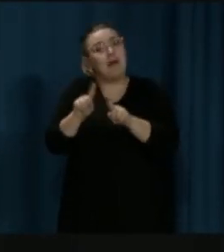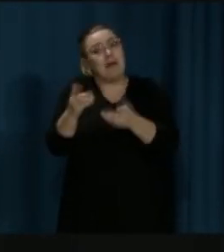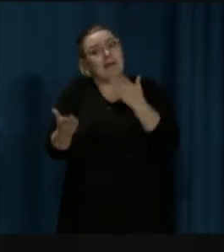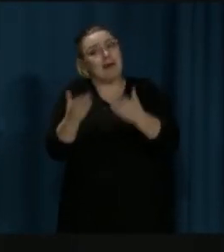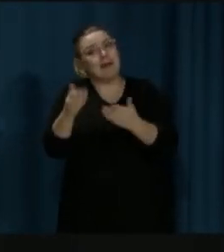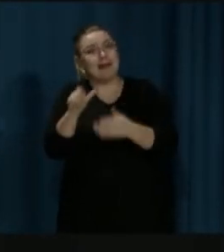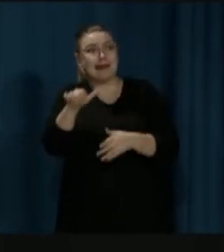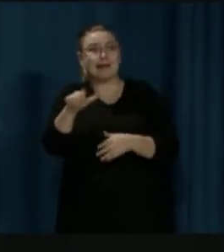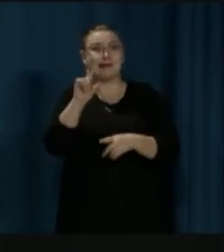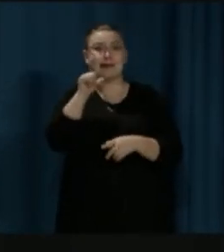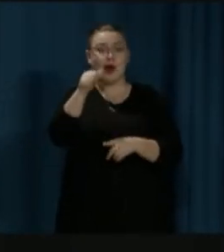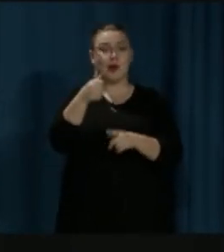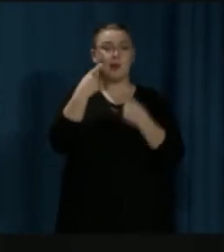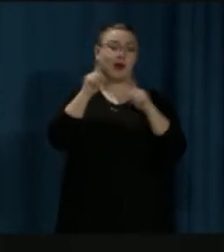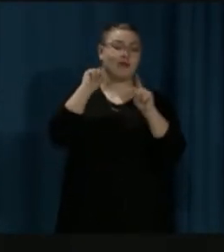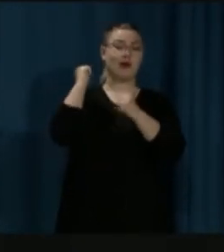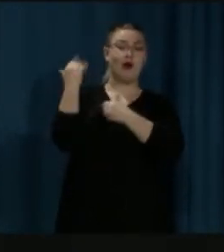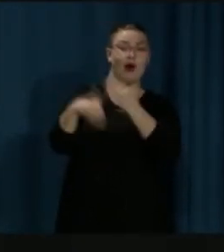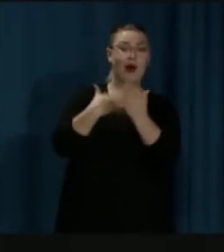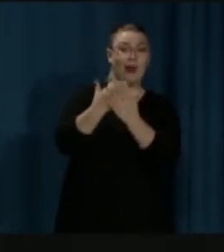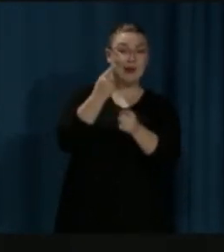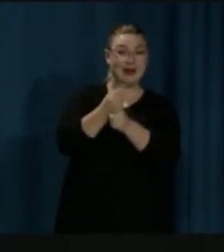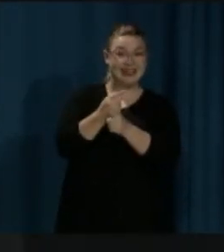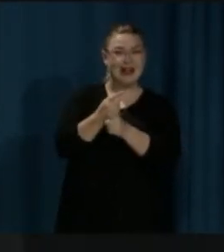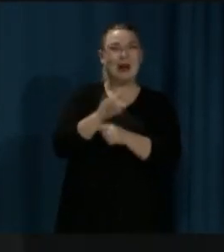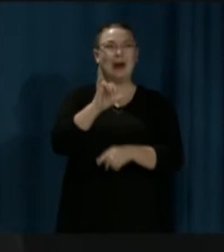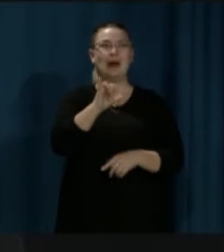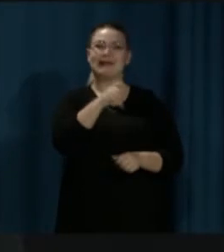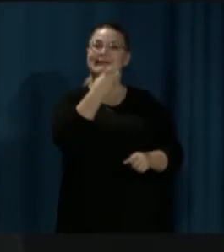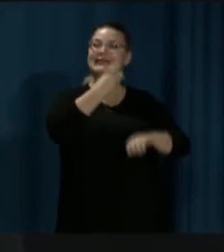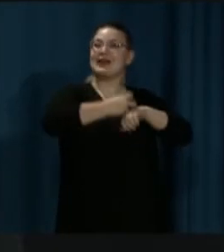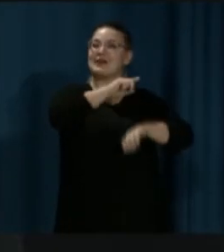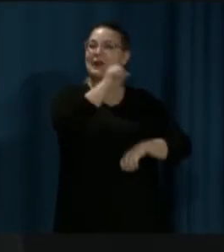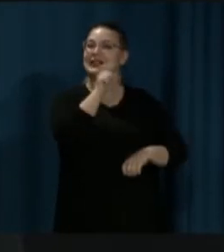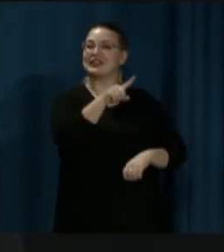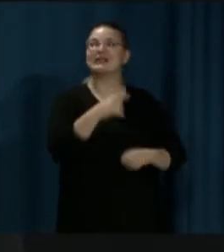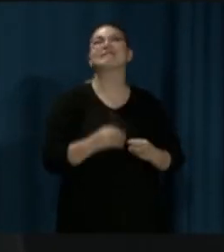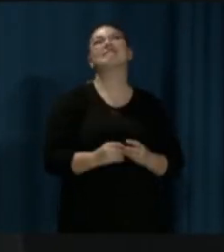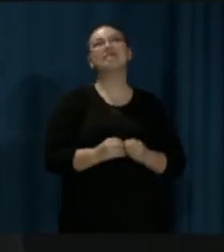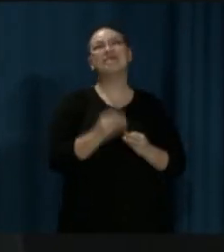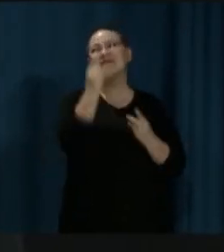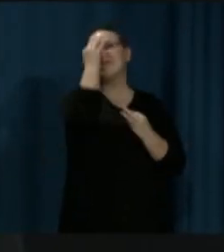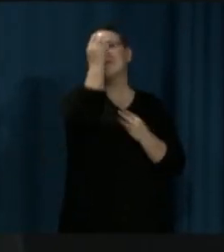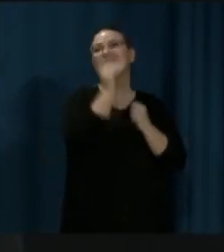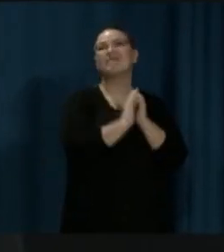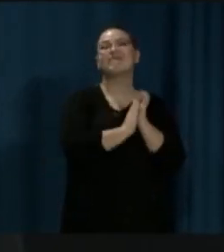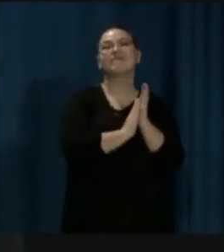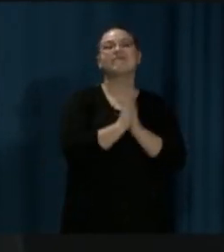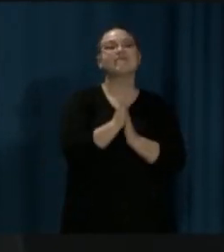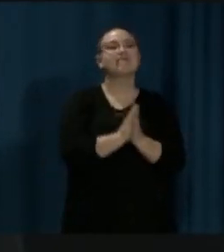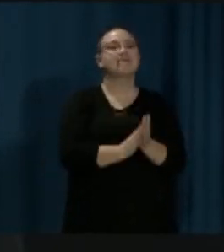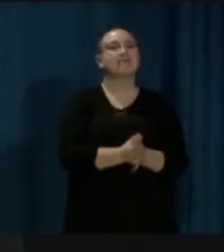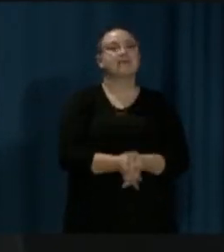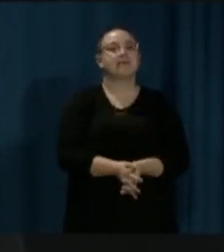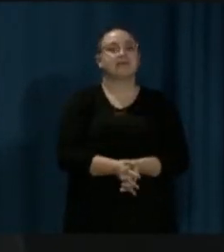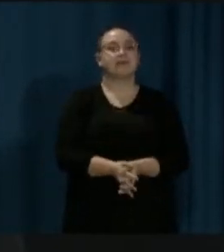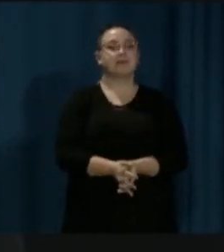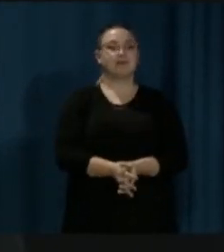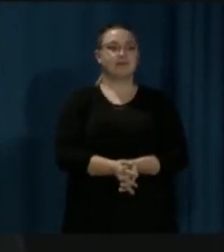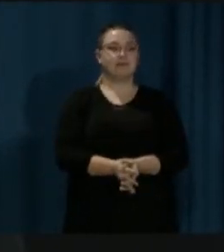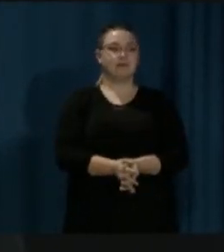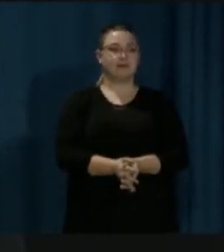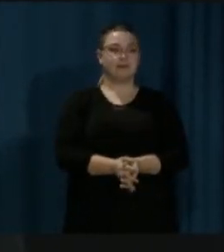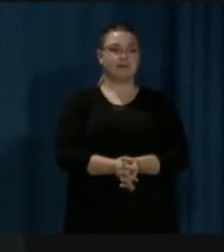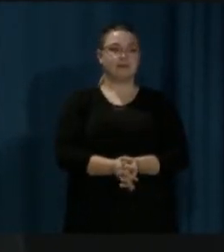or throw out? This one's a little bit of a curveball. I haven't really thought about that. I'm not sure there are